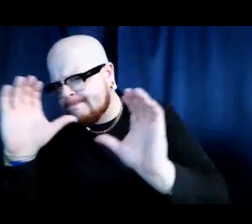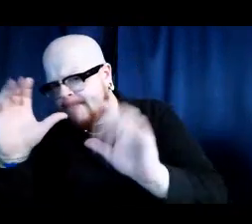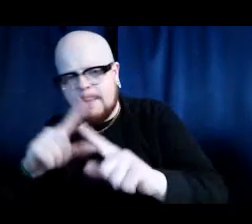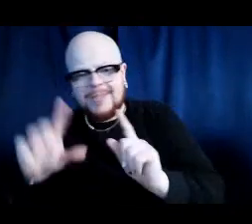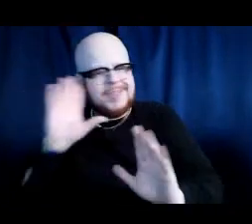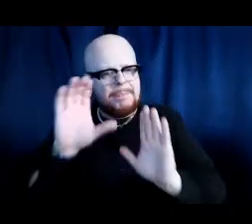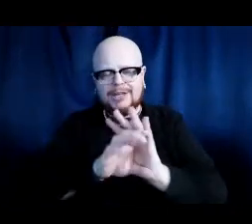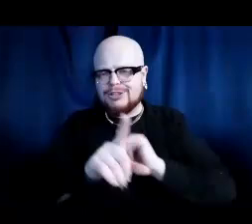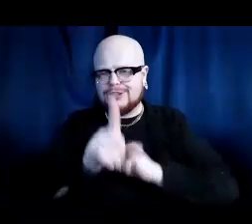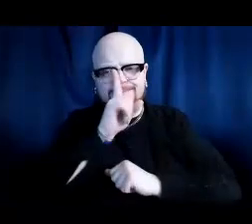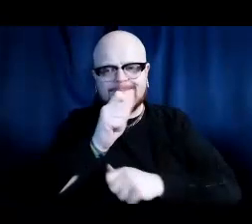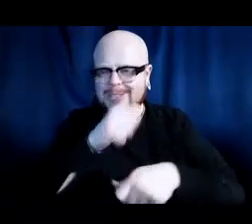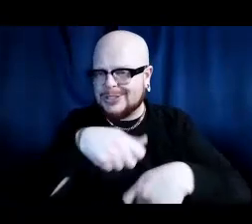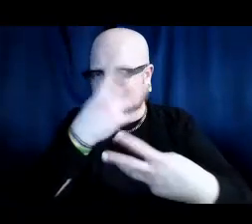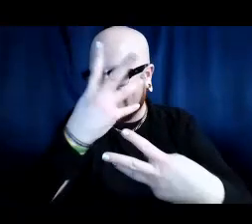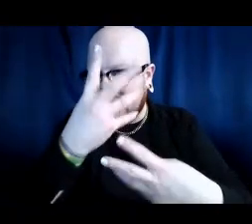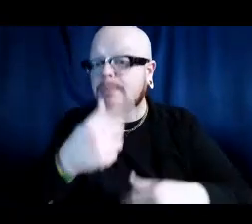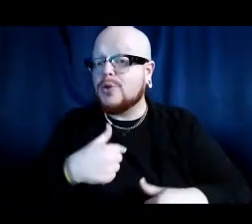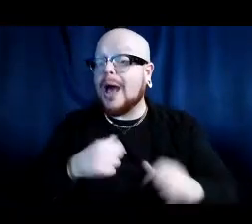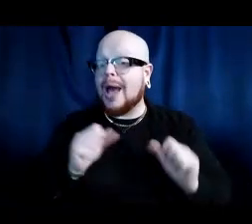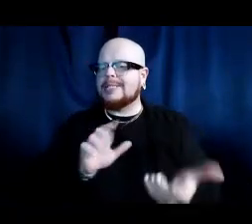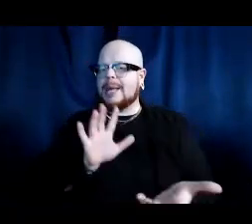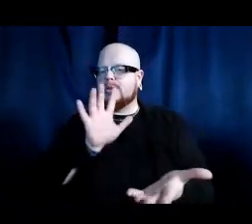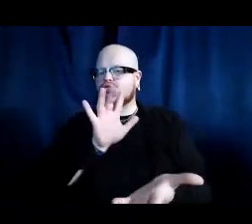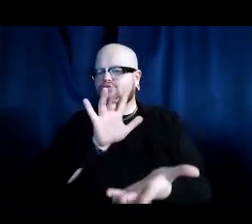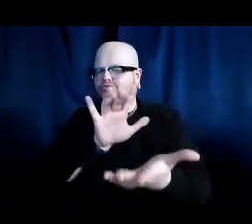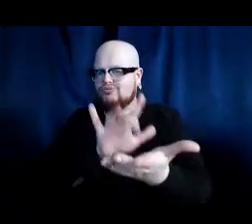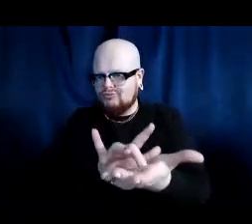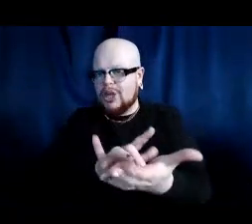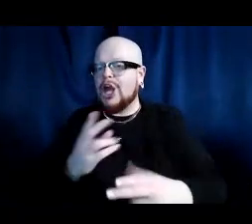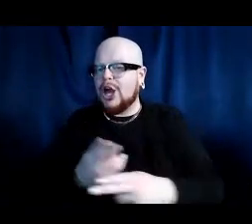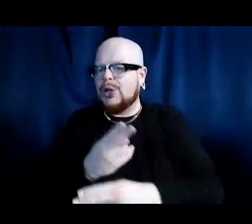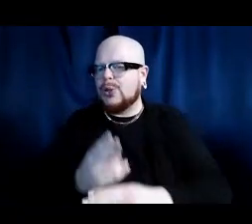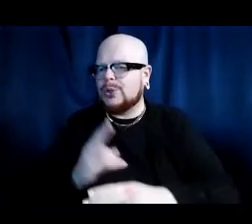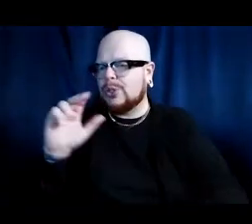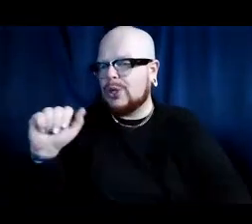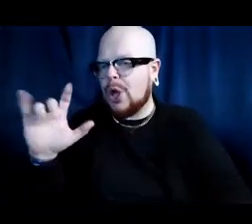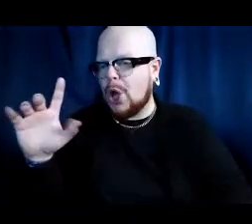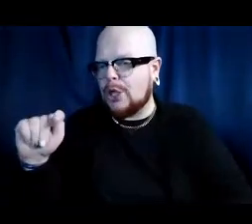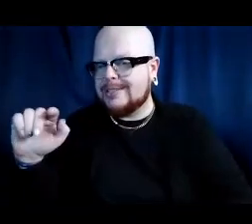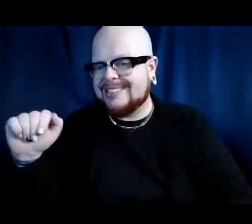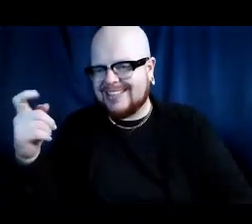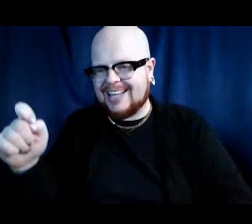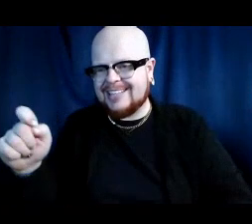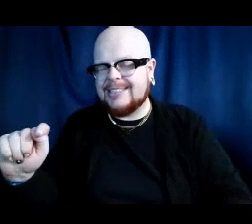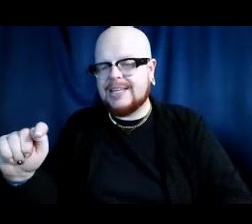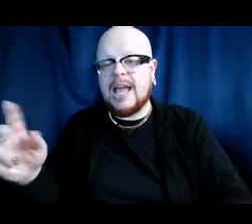go to the chat here and see some responses. We have one from Jacqueline, search bar.